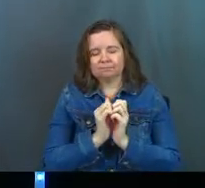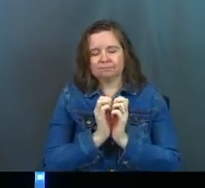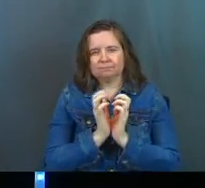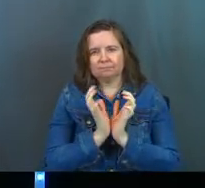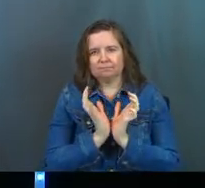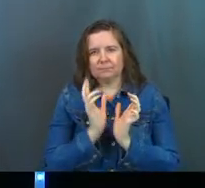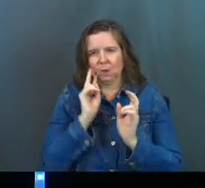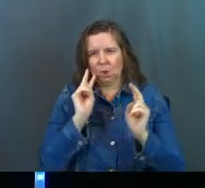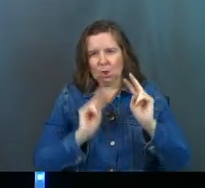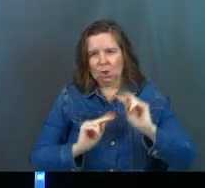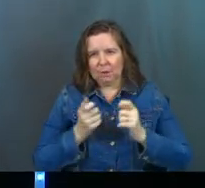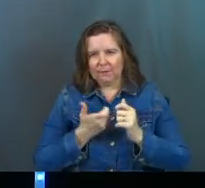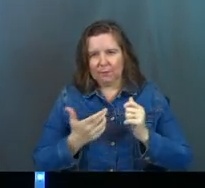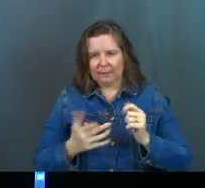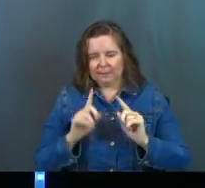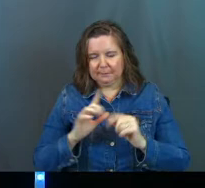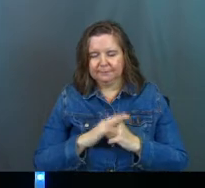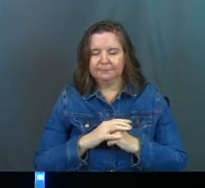things for just a sec.